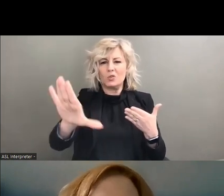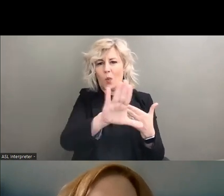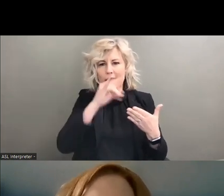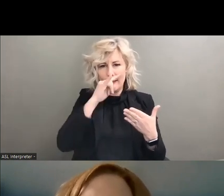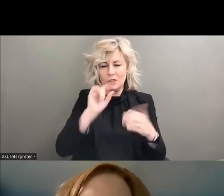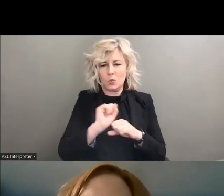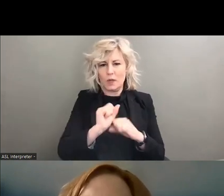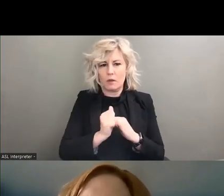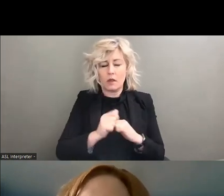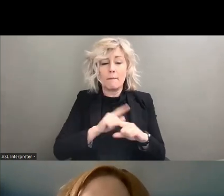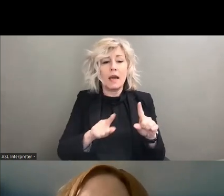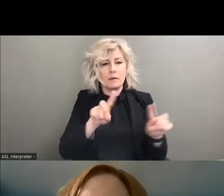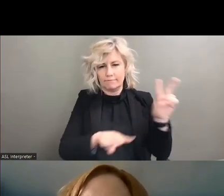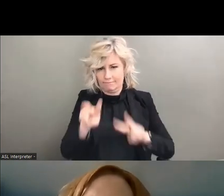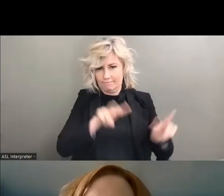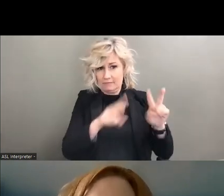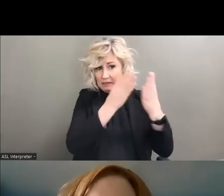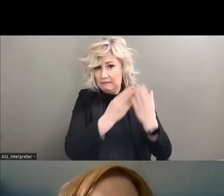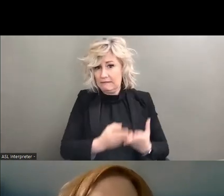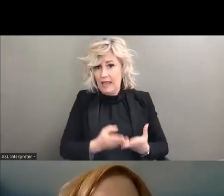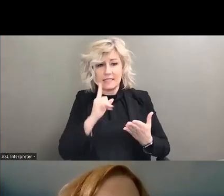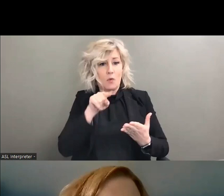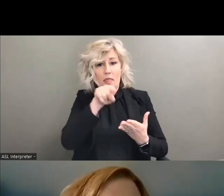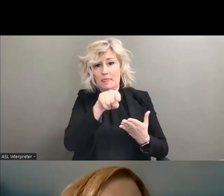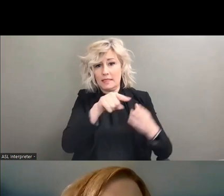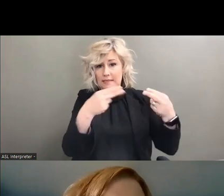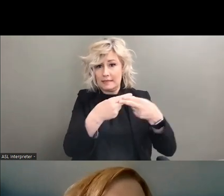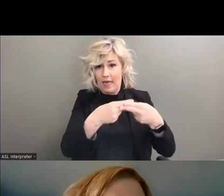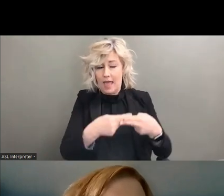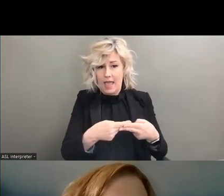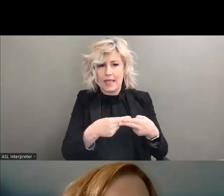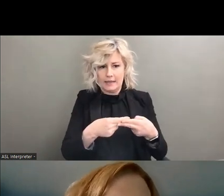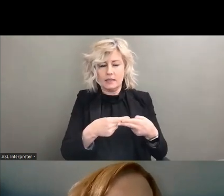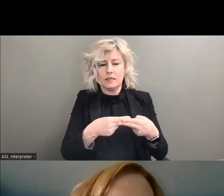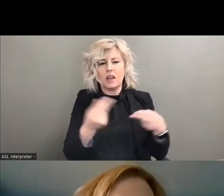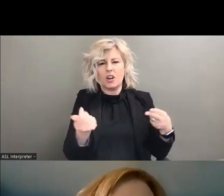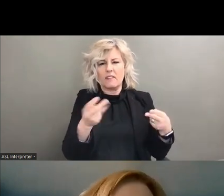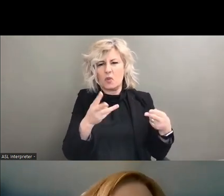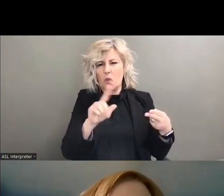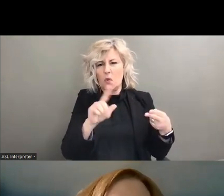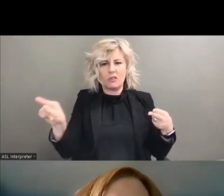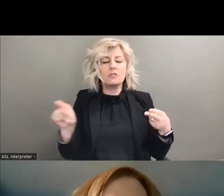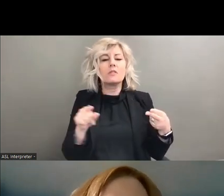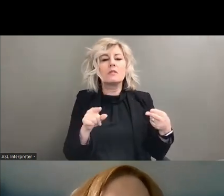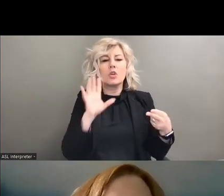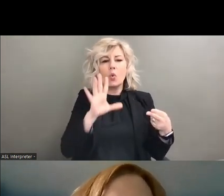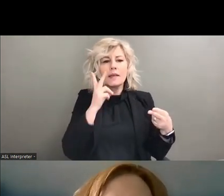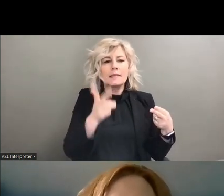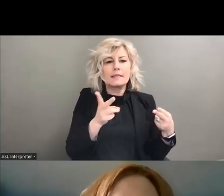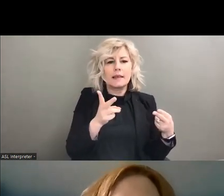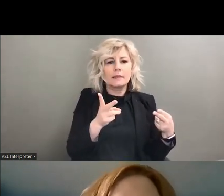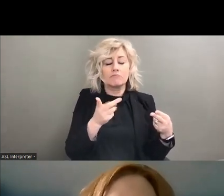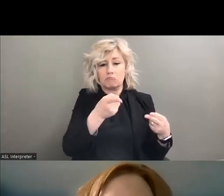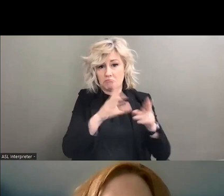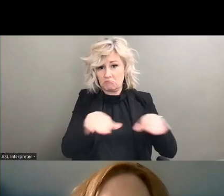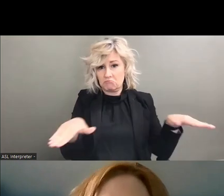But if you'll just kind of look over the fact scenario for this slide and a couple of the other ones, you will see a